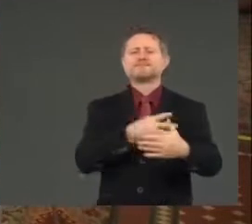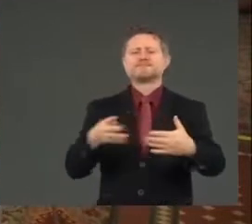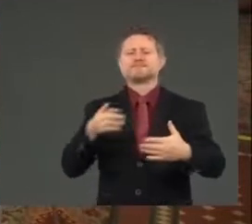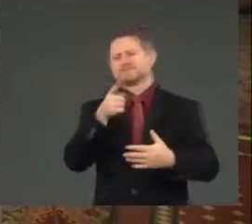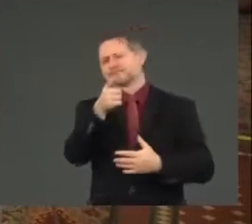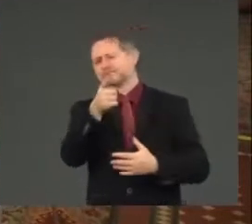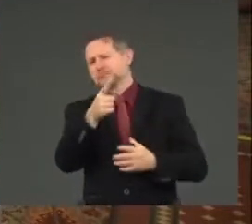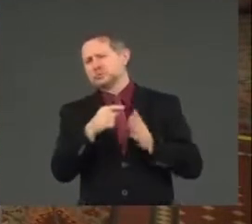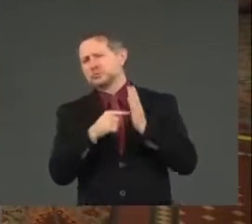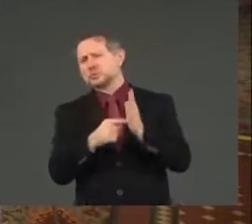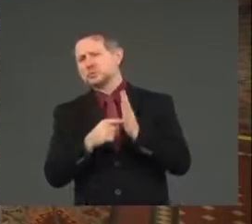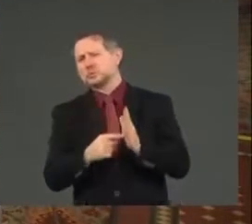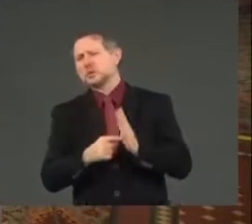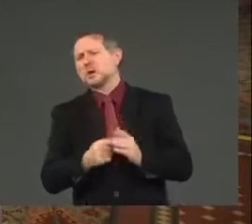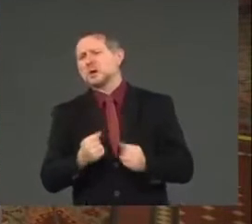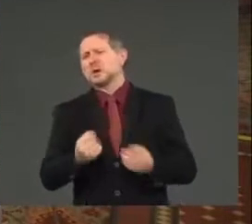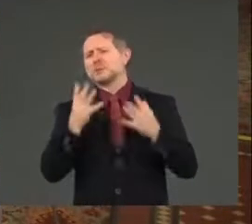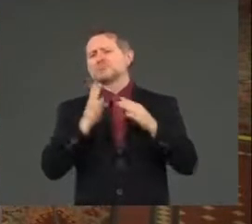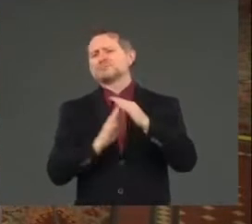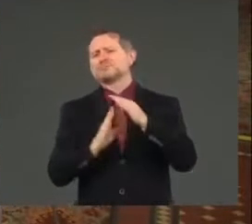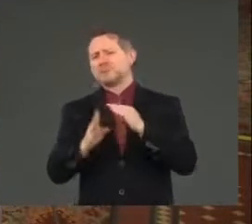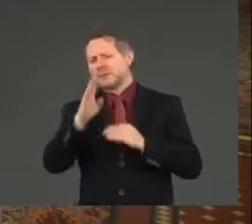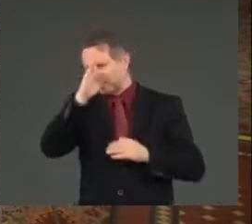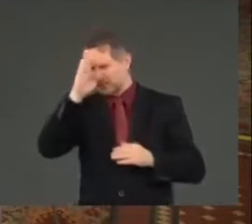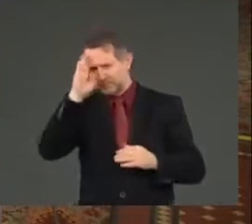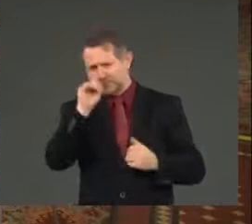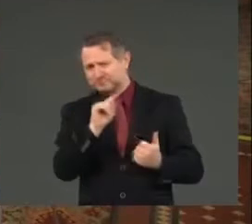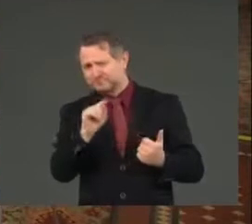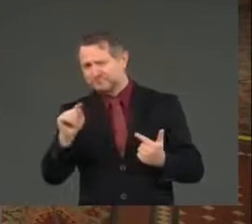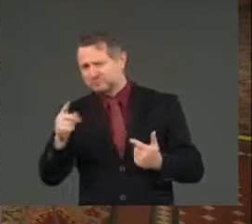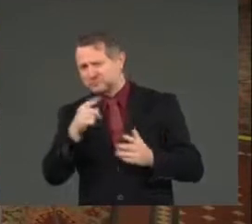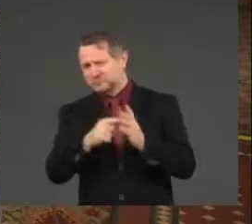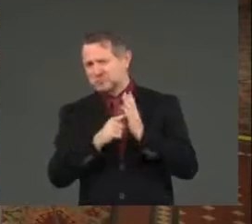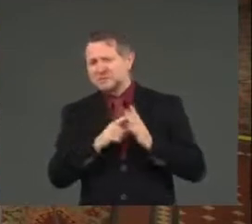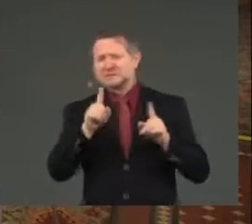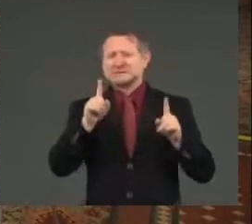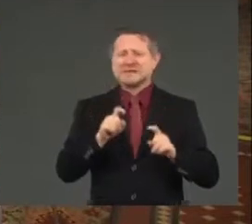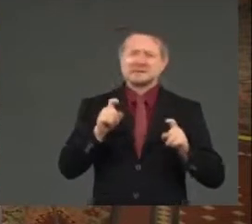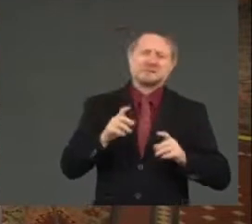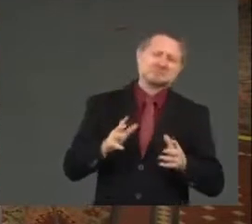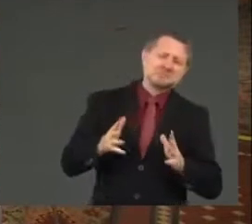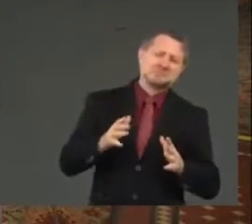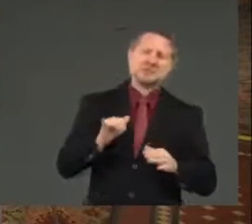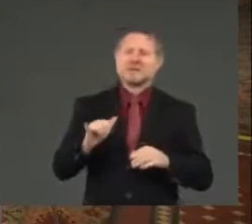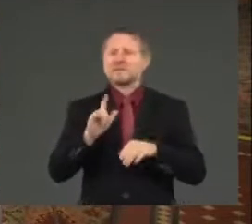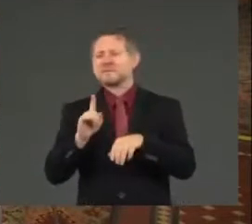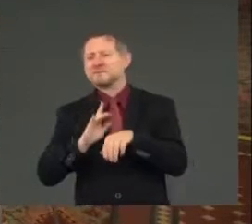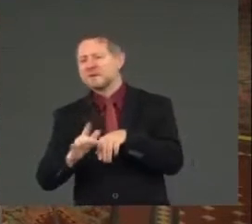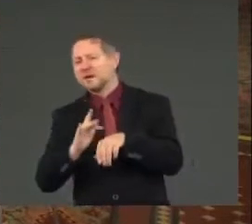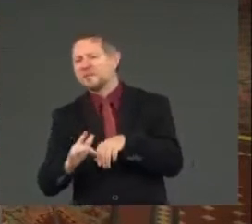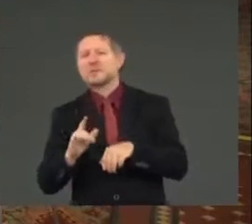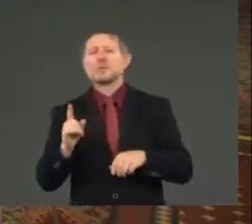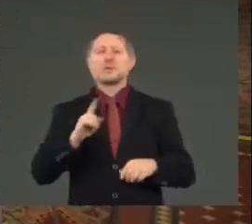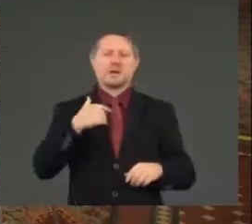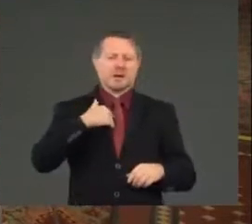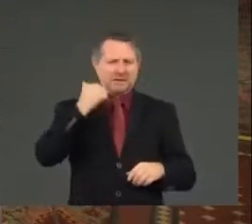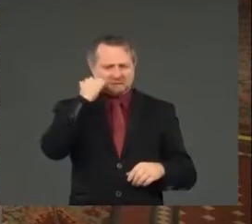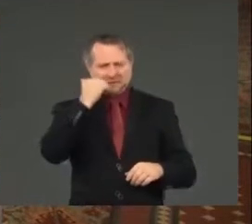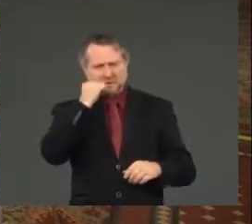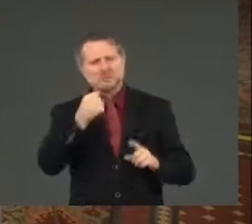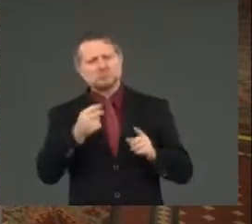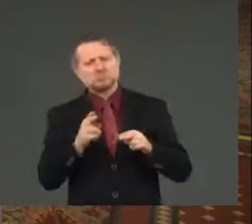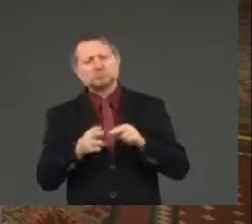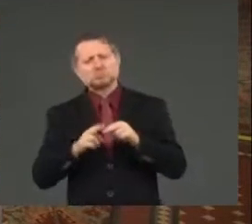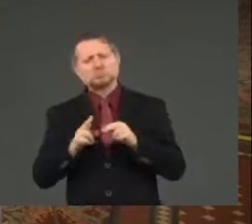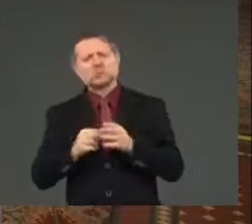with the thinking that there is no testing is spotty based on where you have tests available. I know that every day there are more tests, but are you now